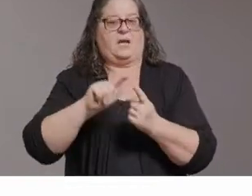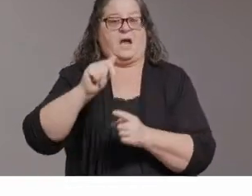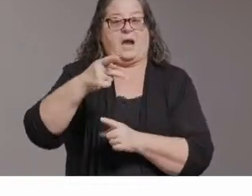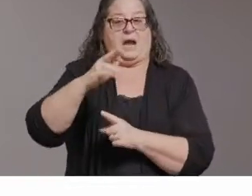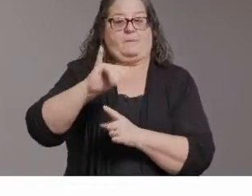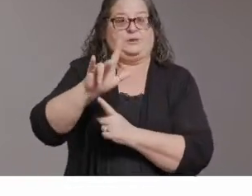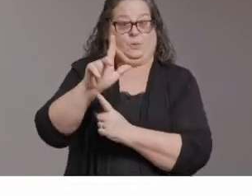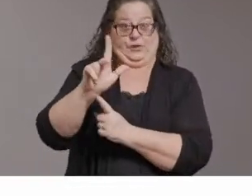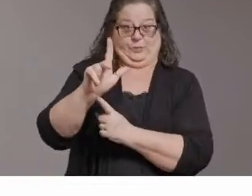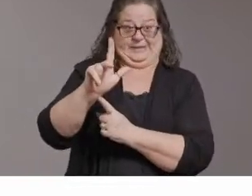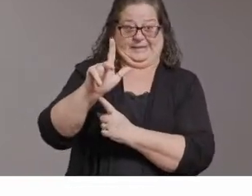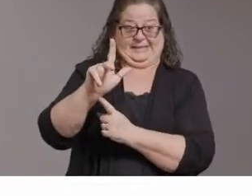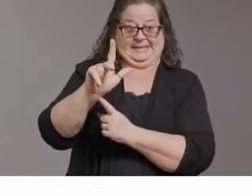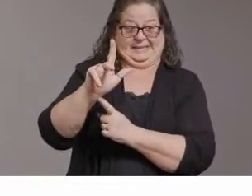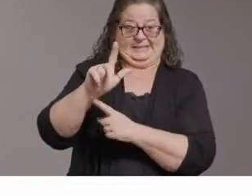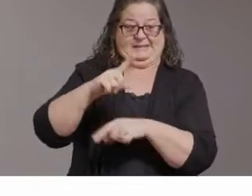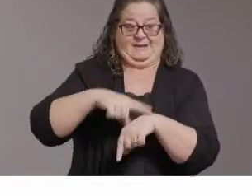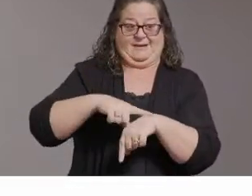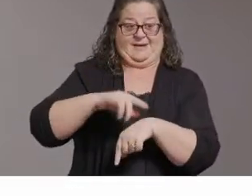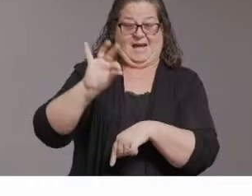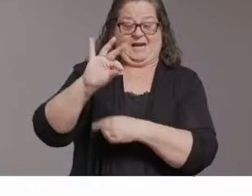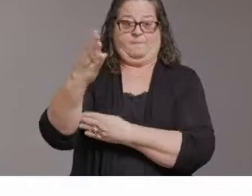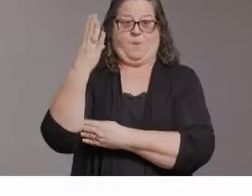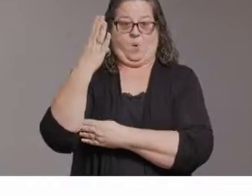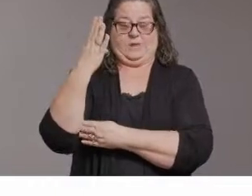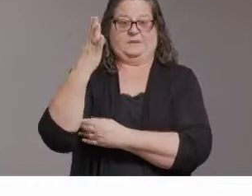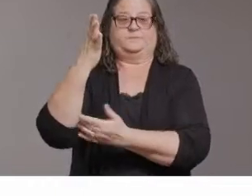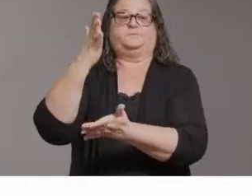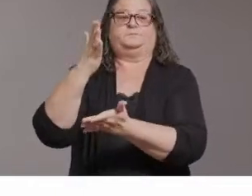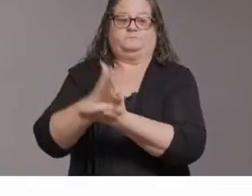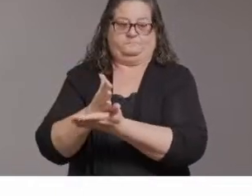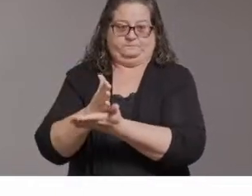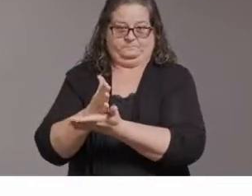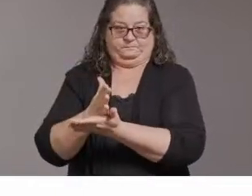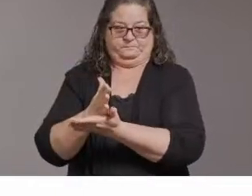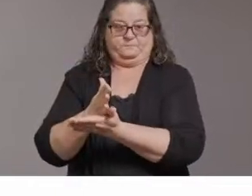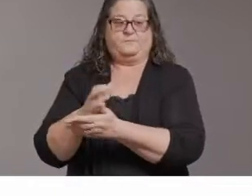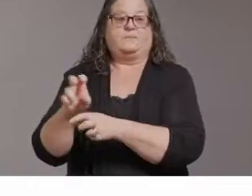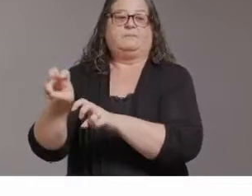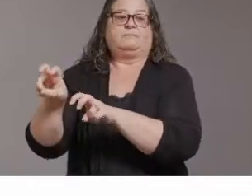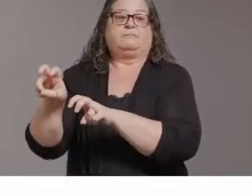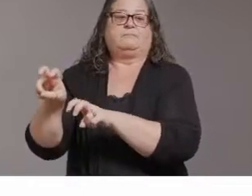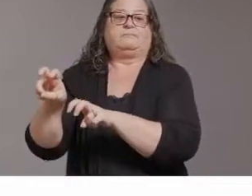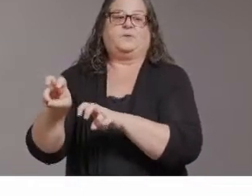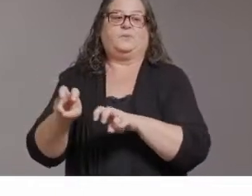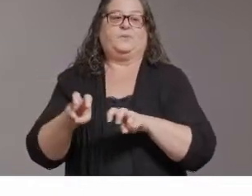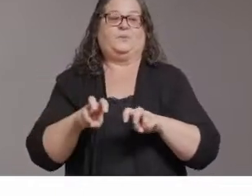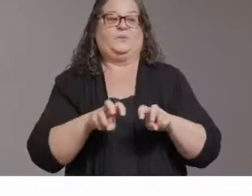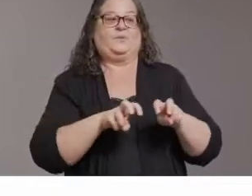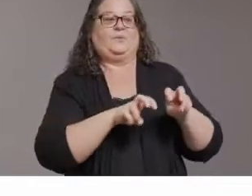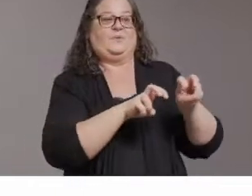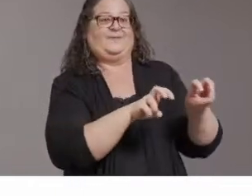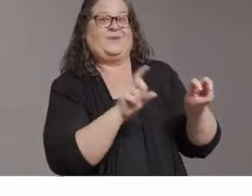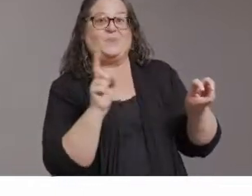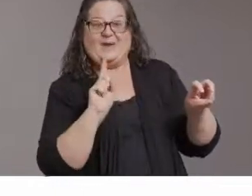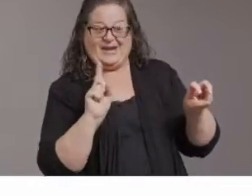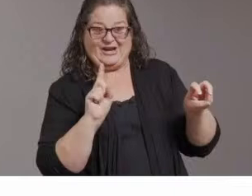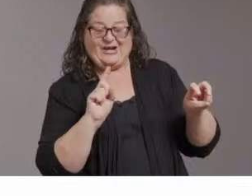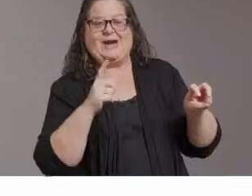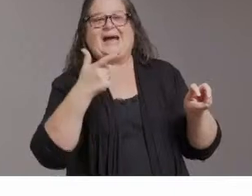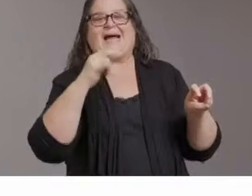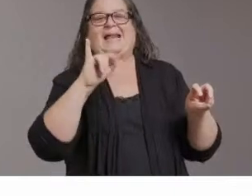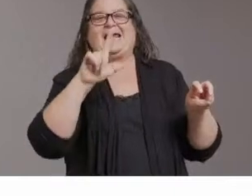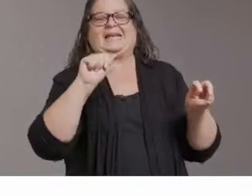then the Glendale pod is going to move and reopen at Gila River Arena at 12 p.m. on Friday,